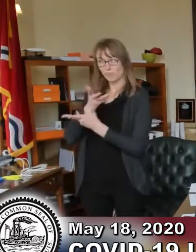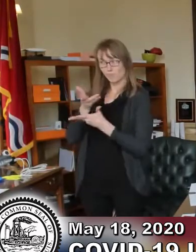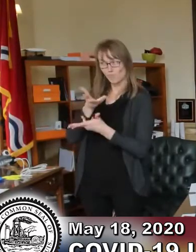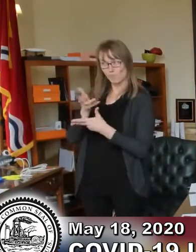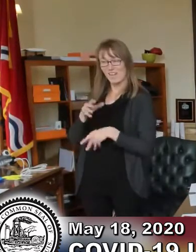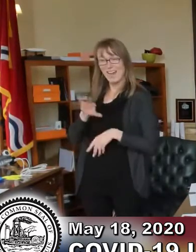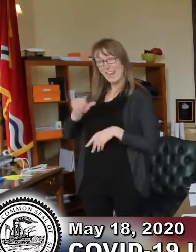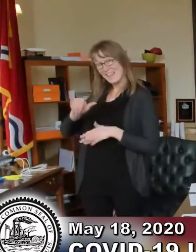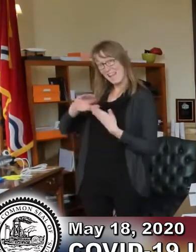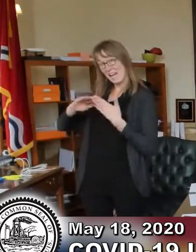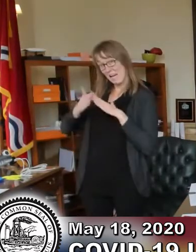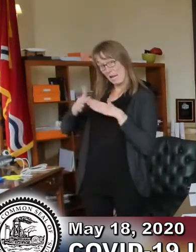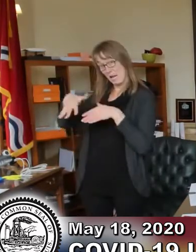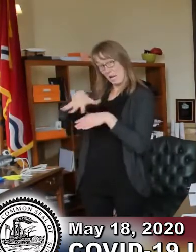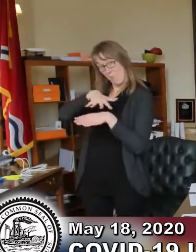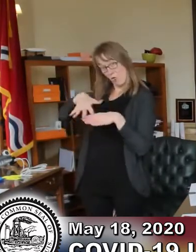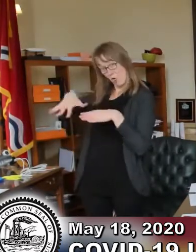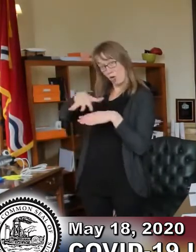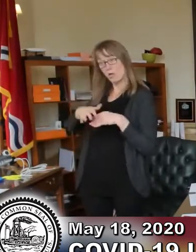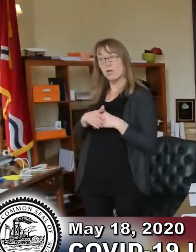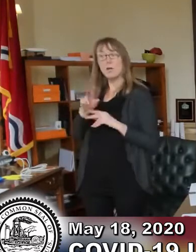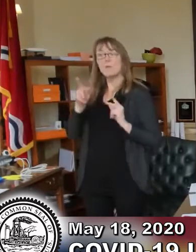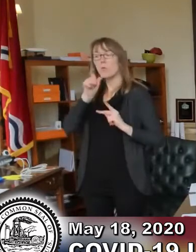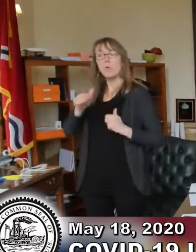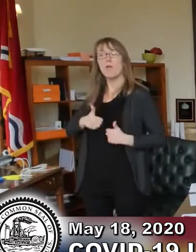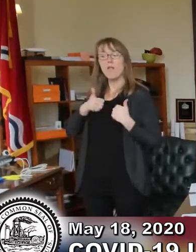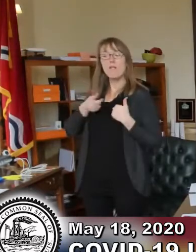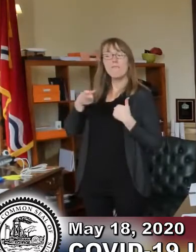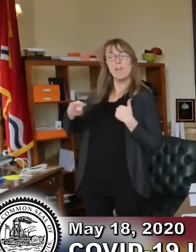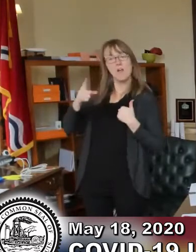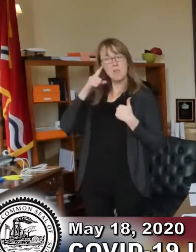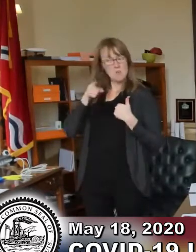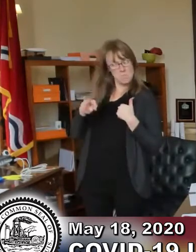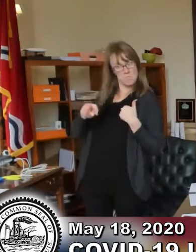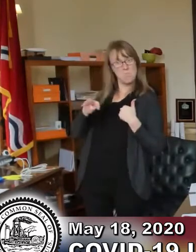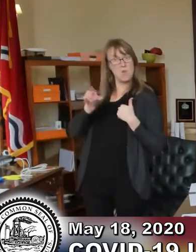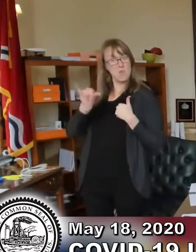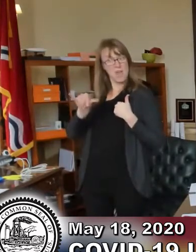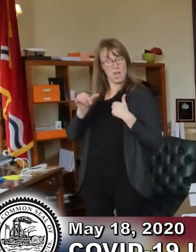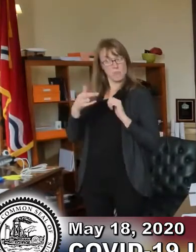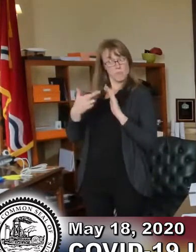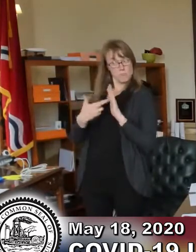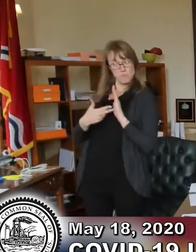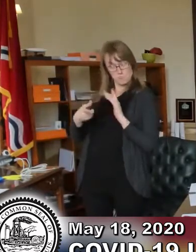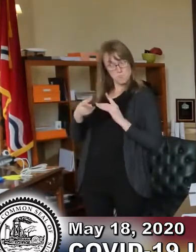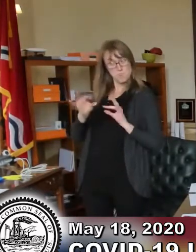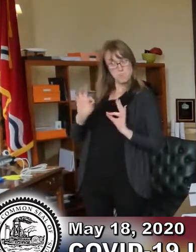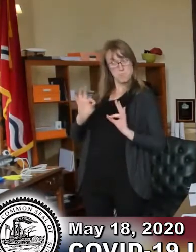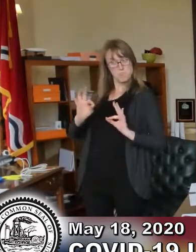in the neighborhood and the business communities in the neighborhood. So you can expect